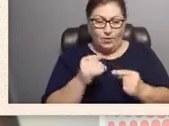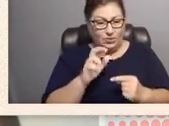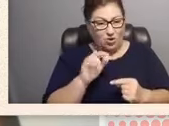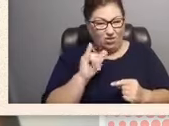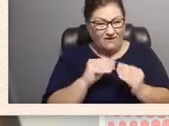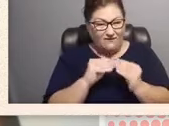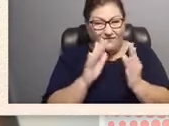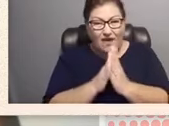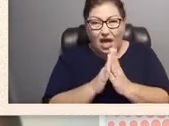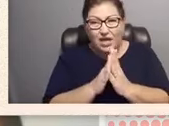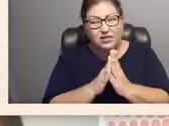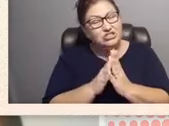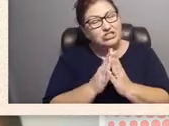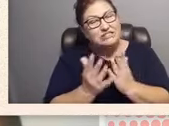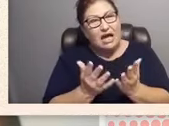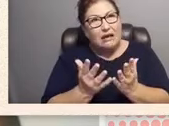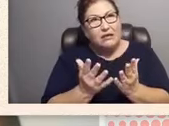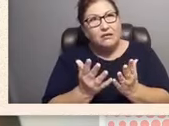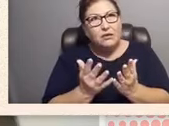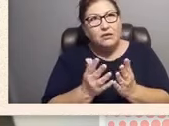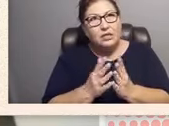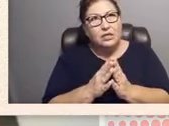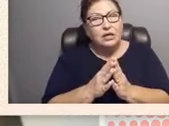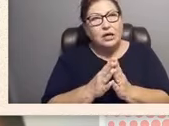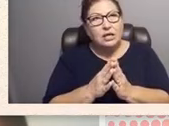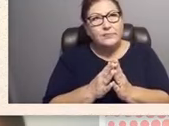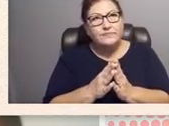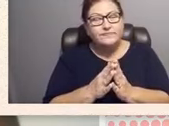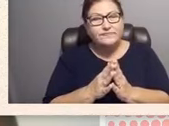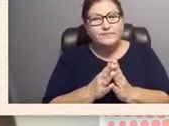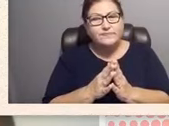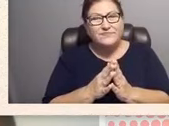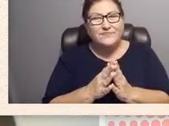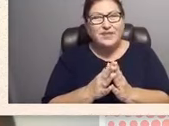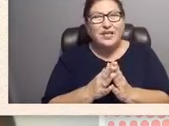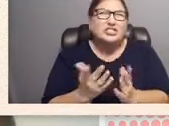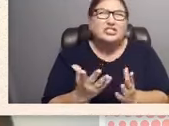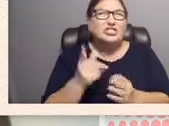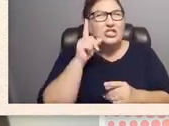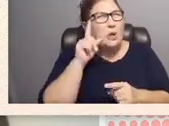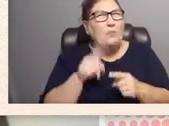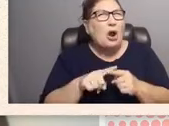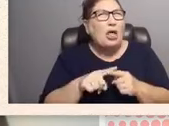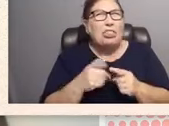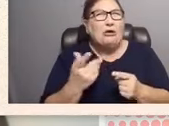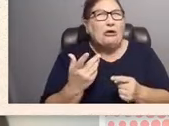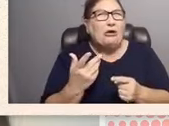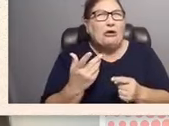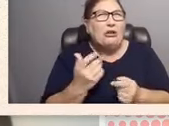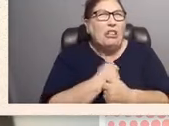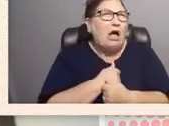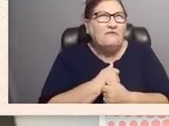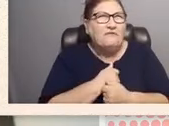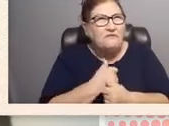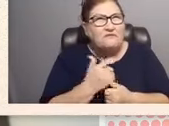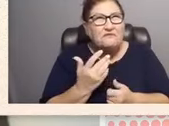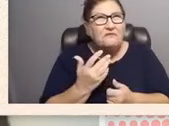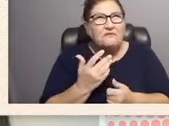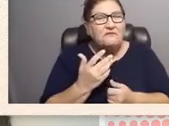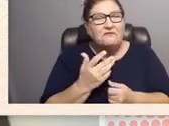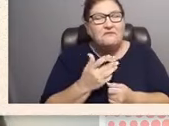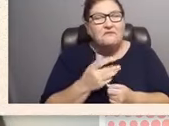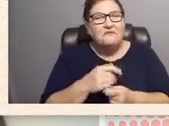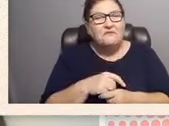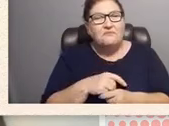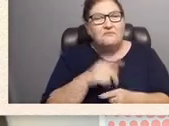just, well, it's just a brotherly, it's just like a brotherly love or sibling rivalry type of